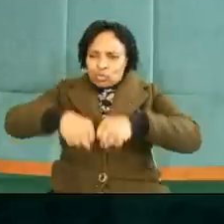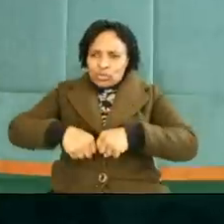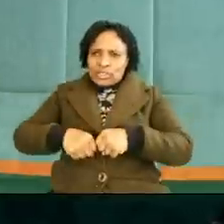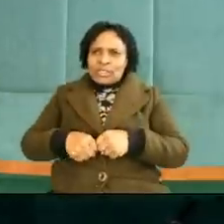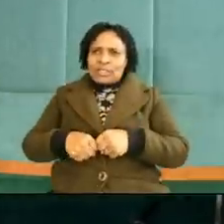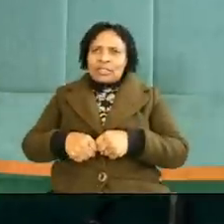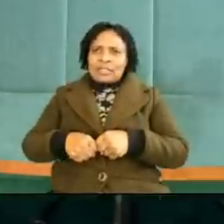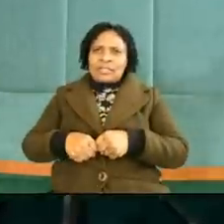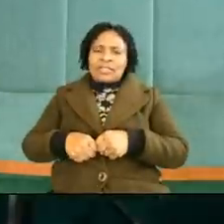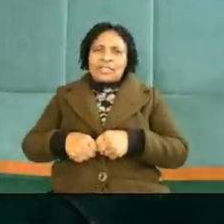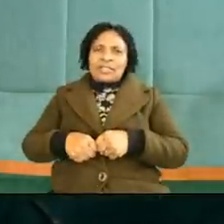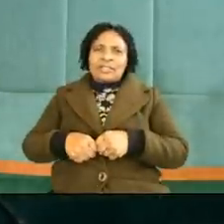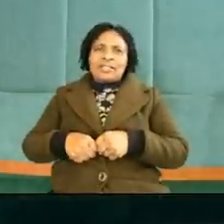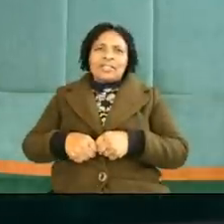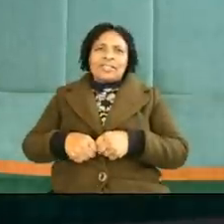rural.